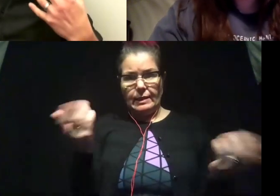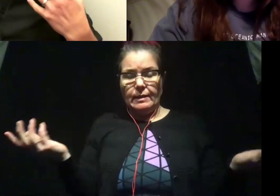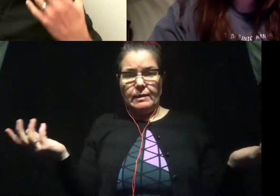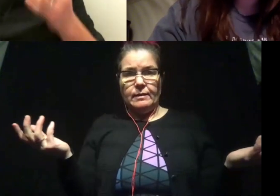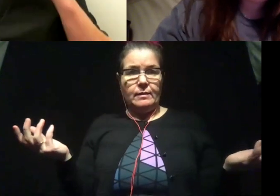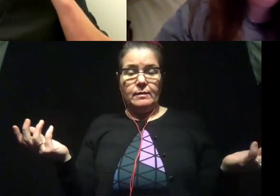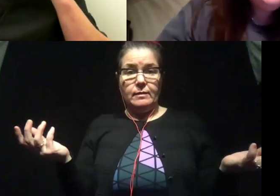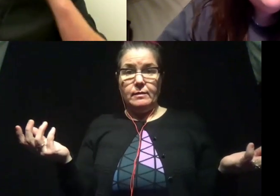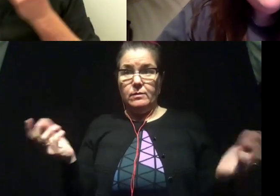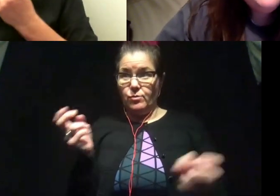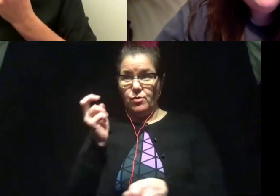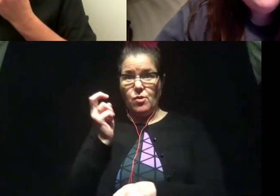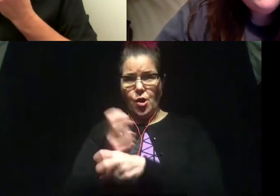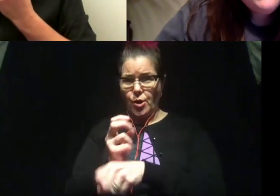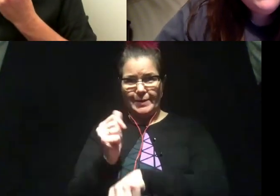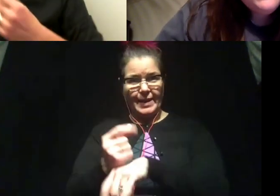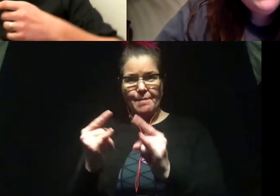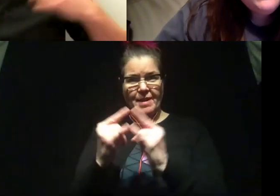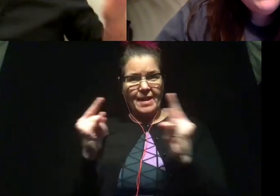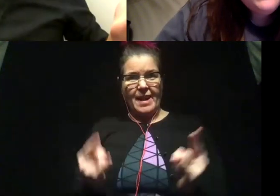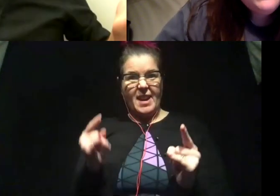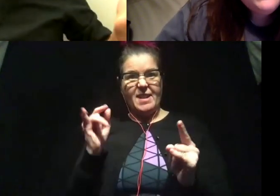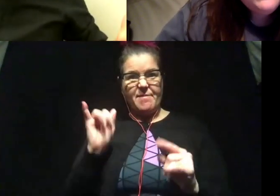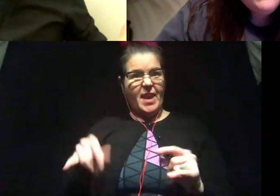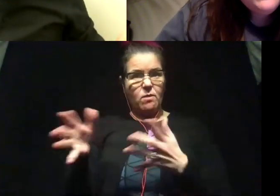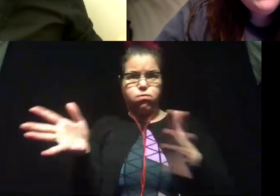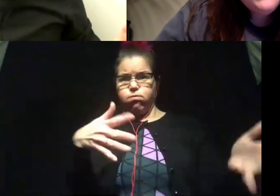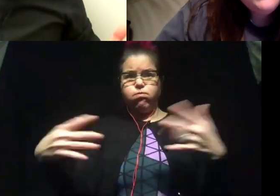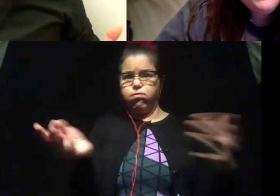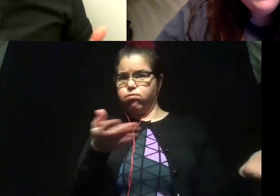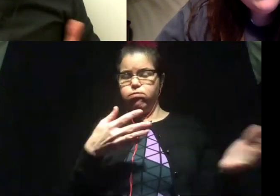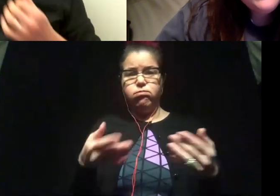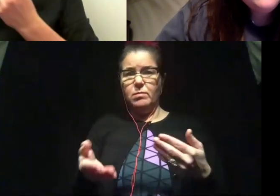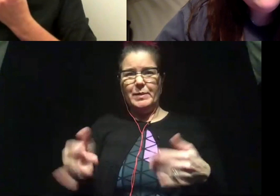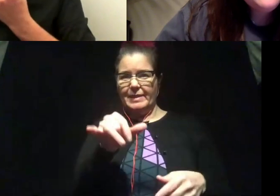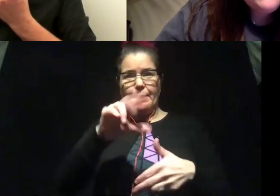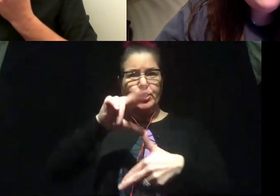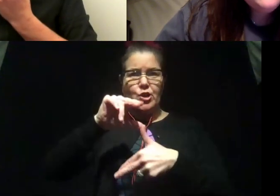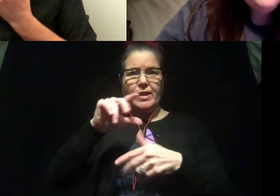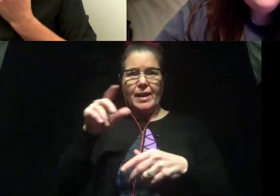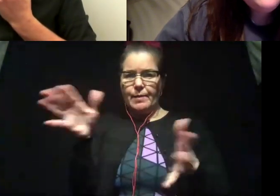And it's very hard to set up a camp in blowing like hurricane force winds and blowing snow.